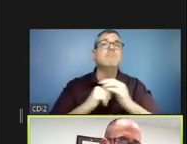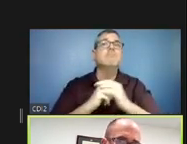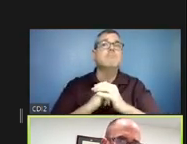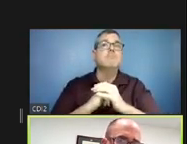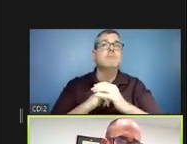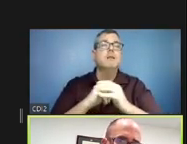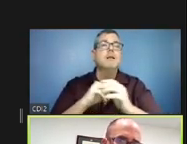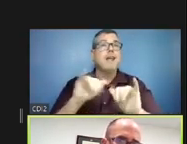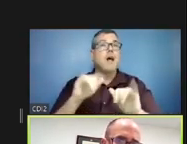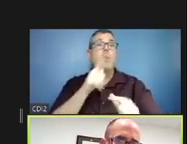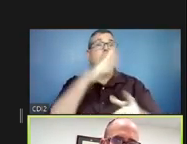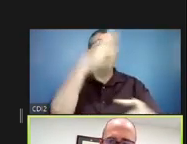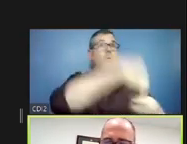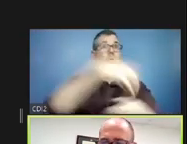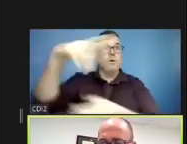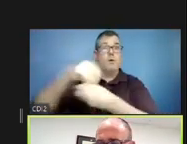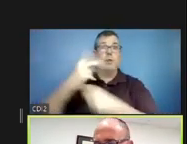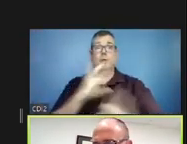looks like, and